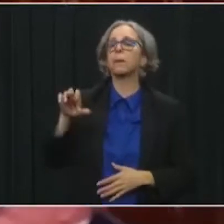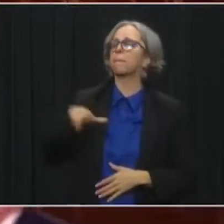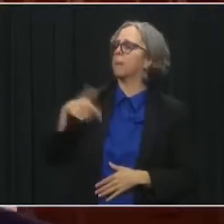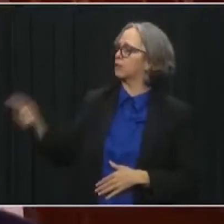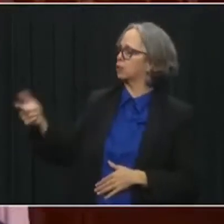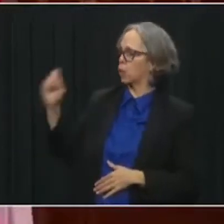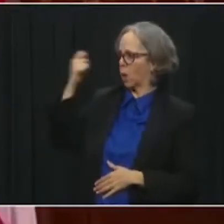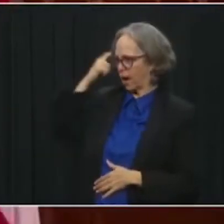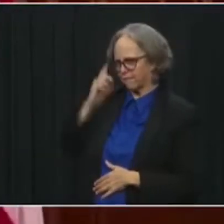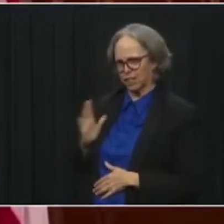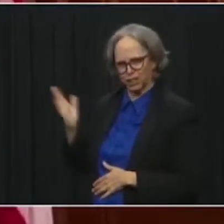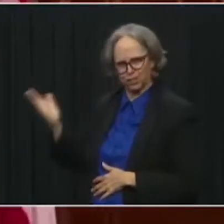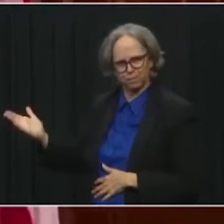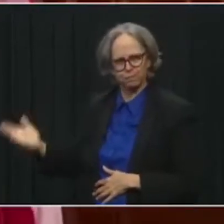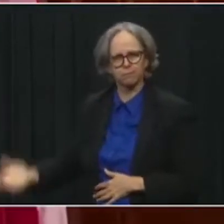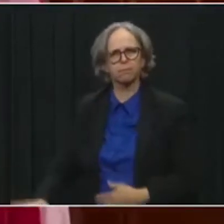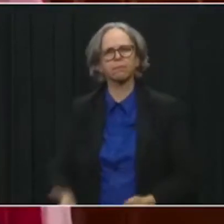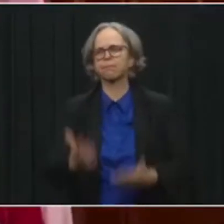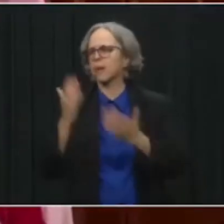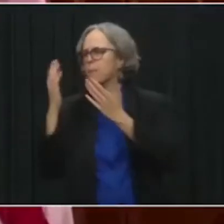I'd like to thank you very much.